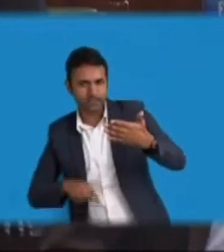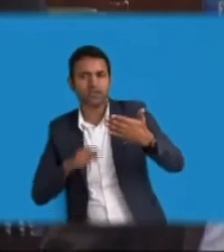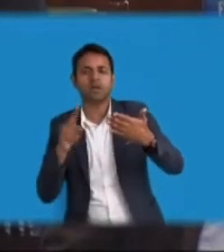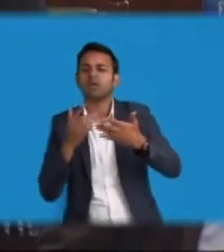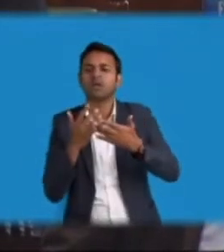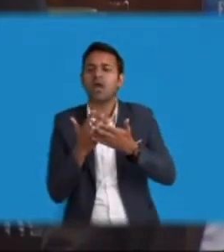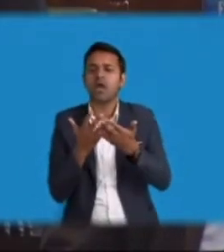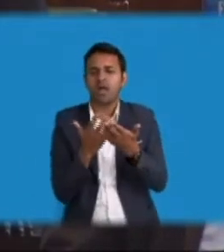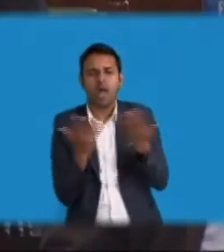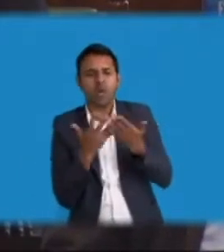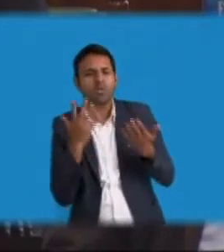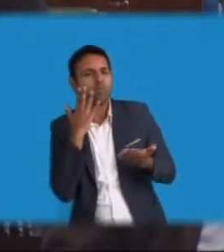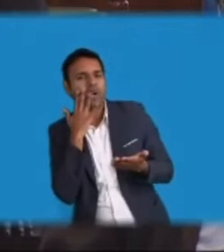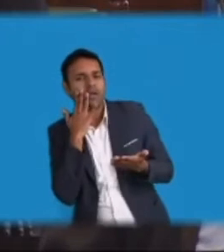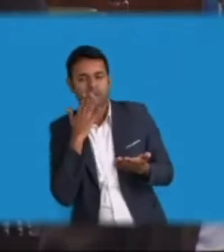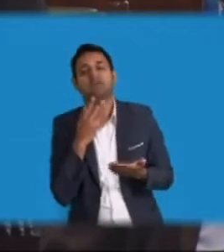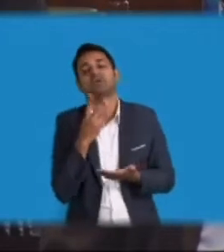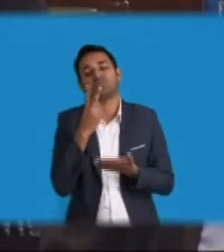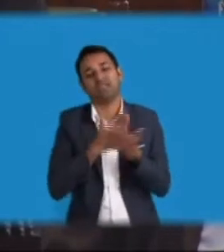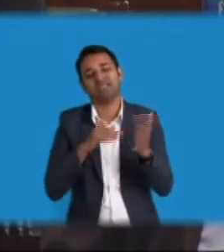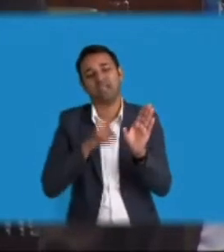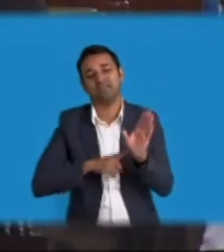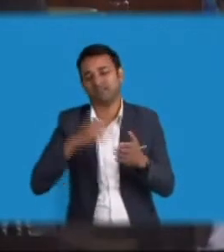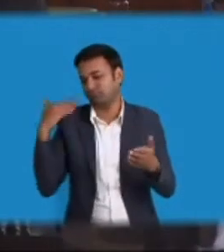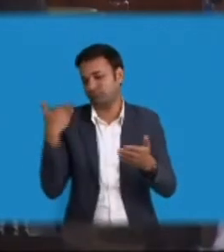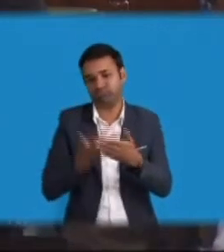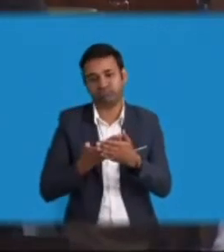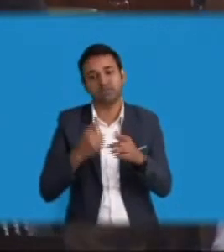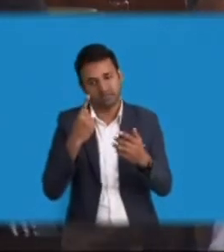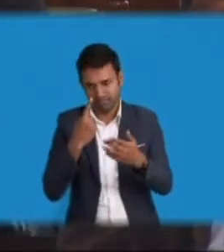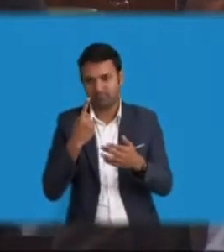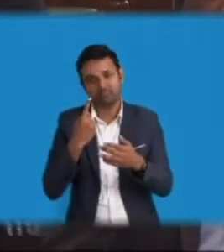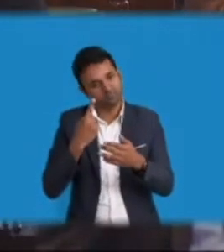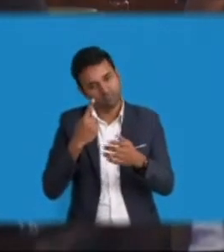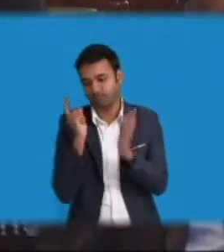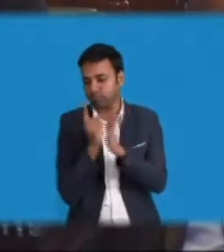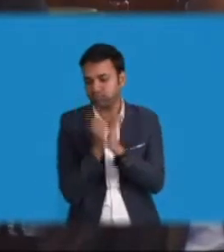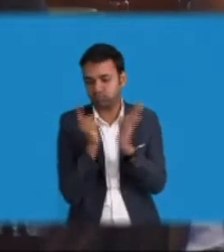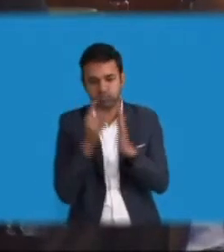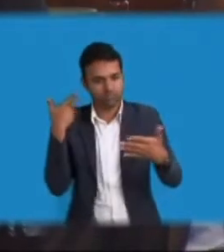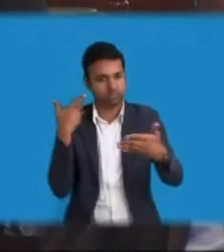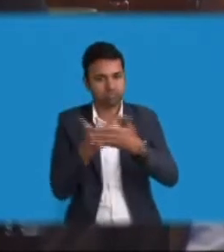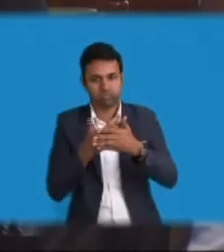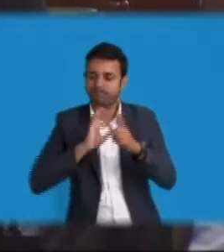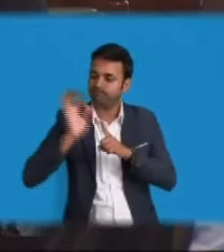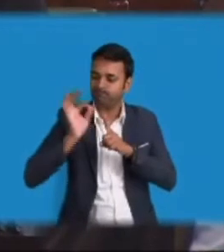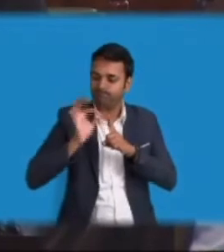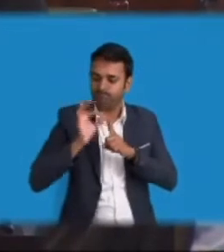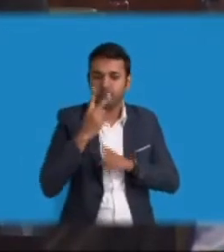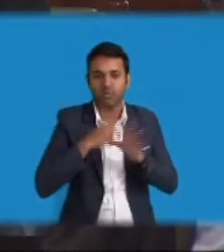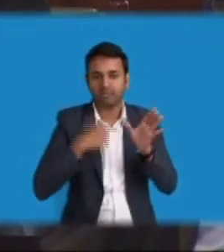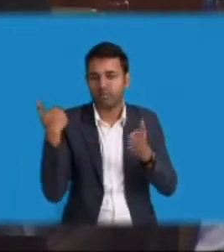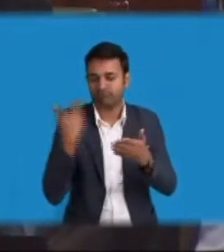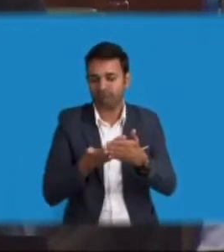last 2.5 years. Imagine, Madam Speaker. I want to reiterate. I would like to